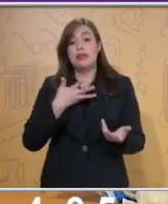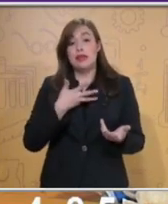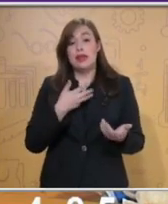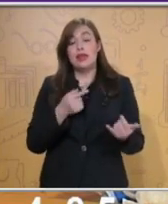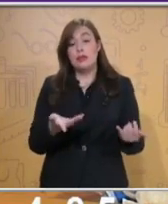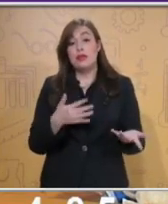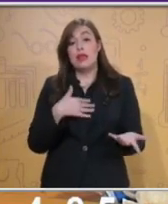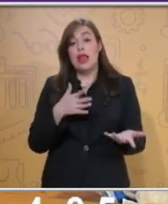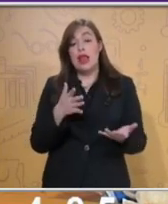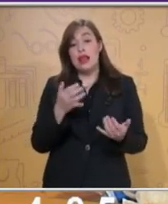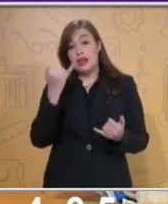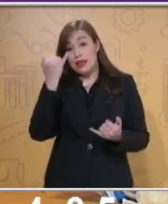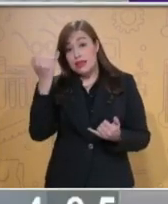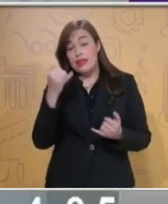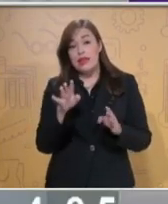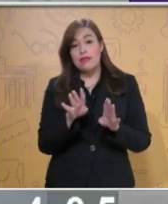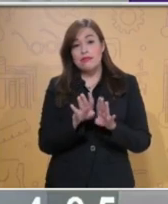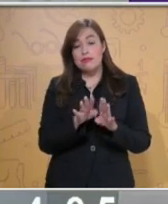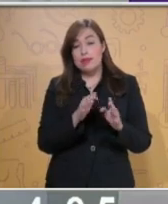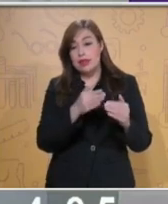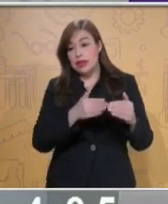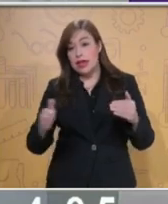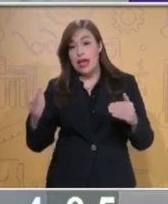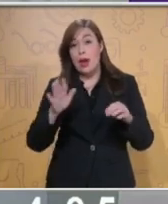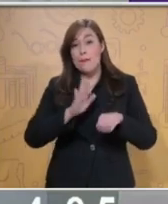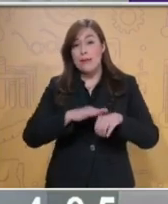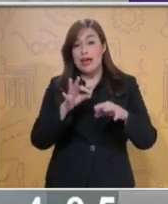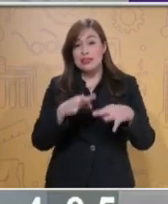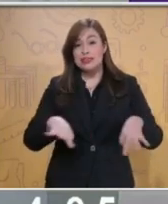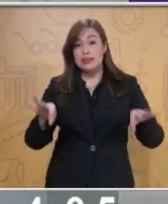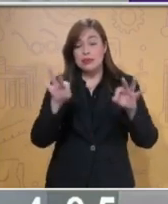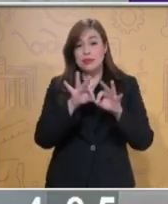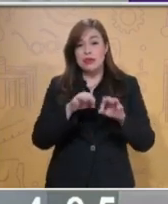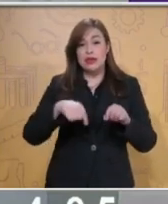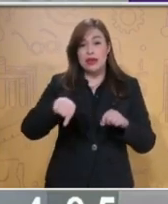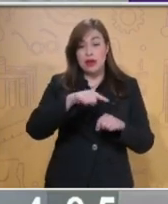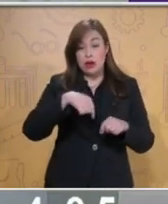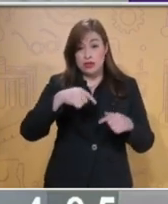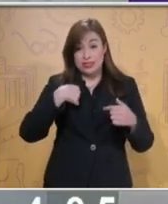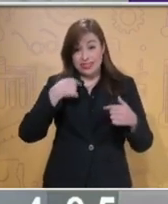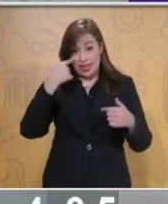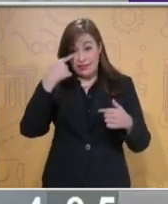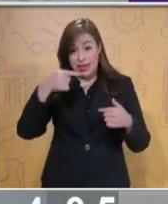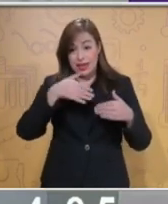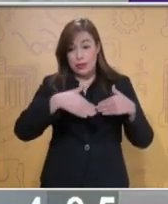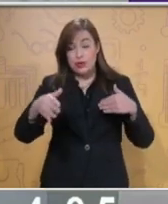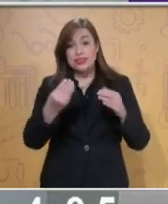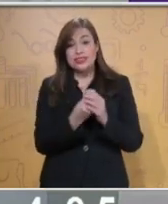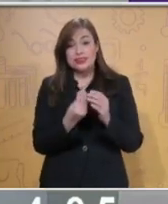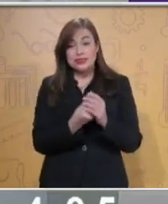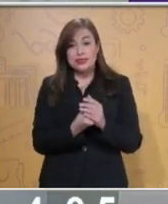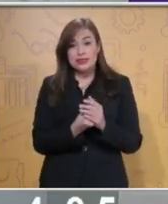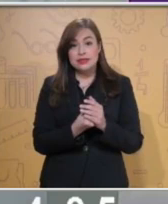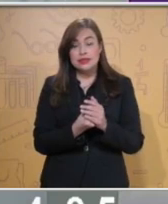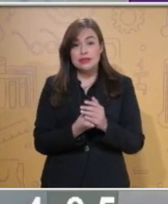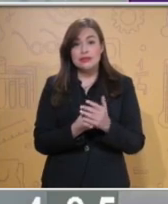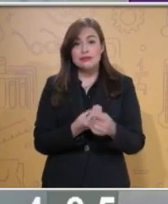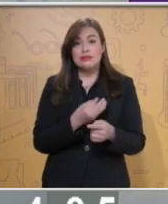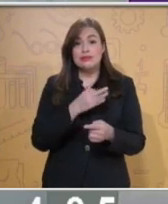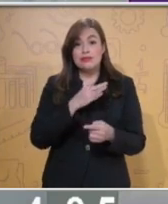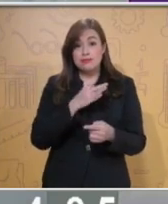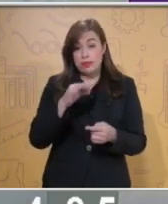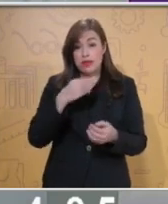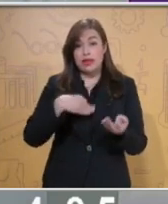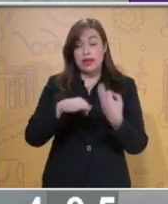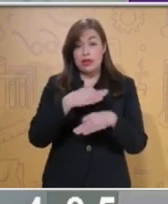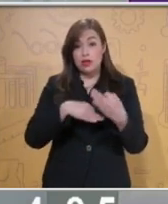each block to say the most important that we have seen for the class and to help all the students of